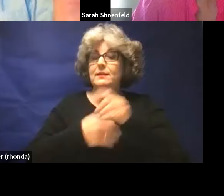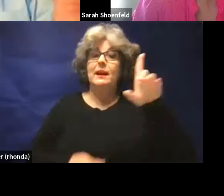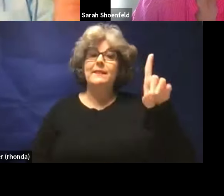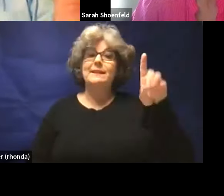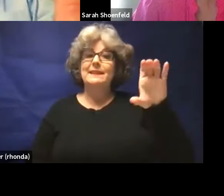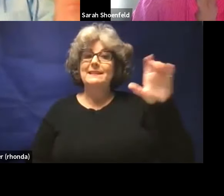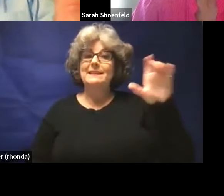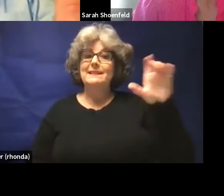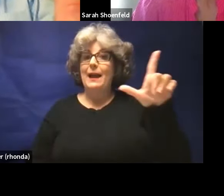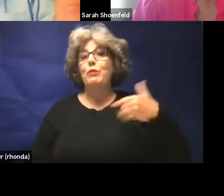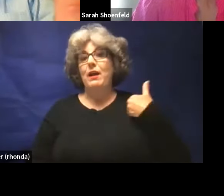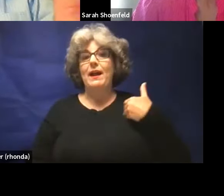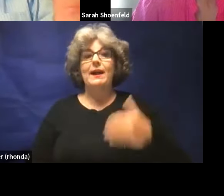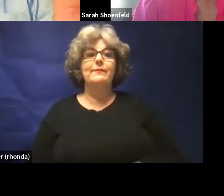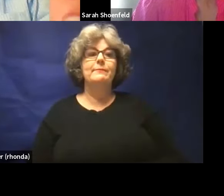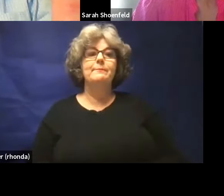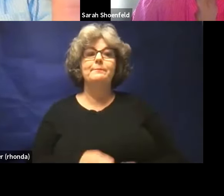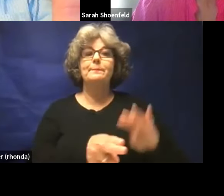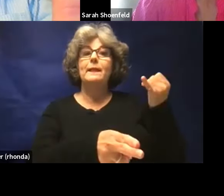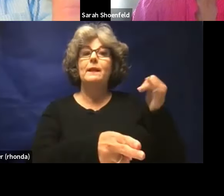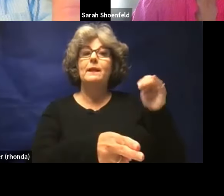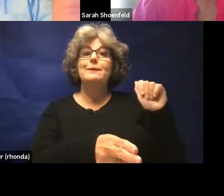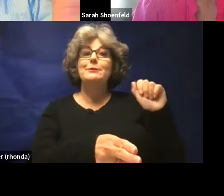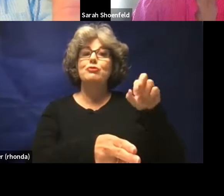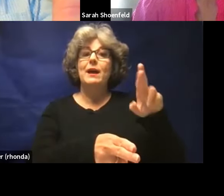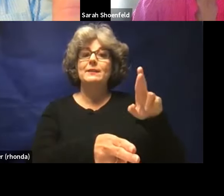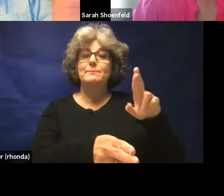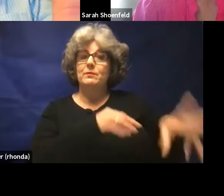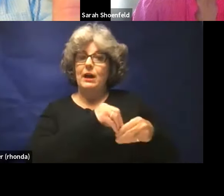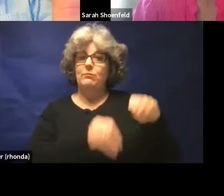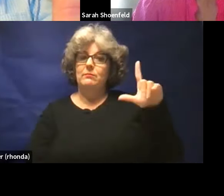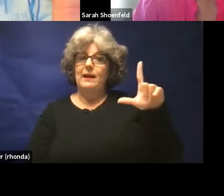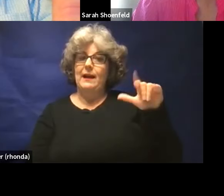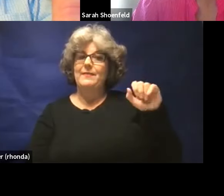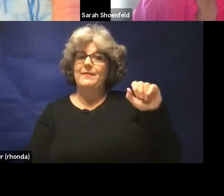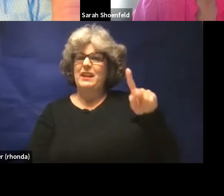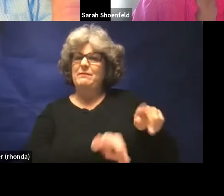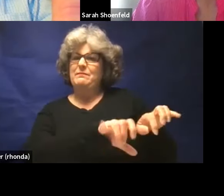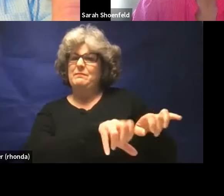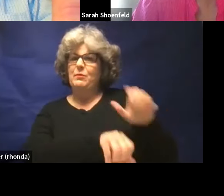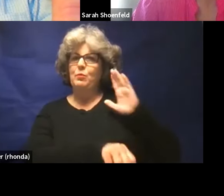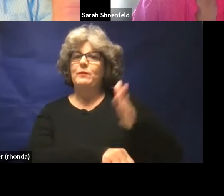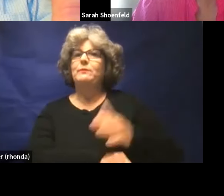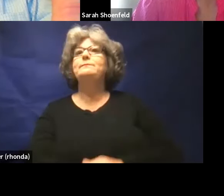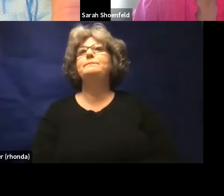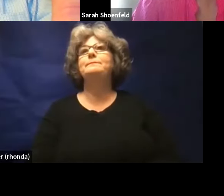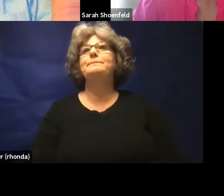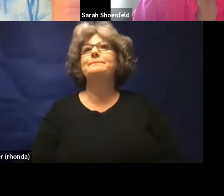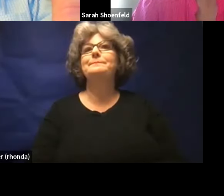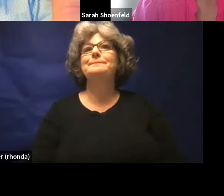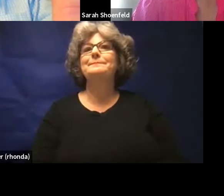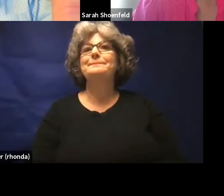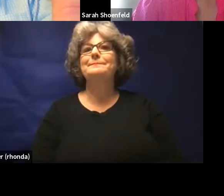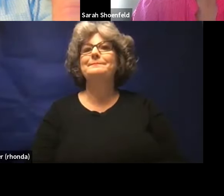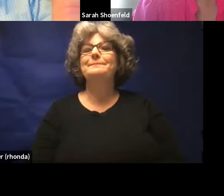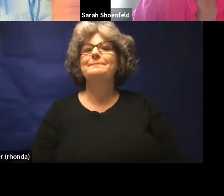there. We'll put that and more, and they're always being uploaded. We'll put that link back in the chat too, so that people can access